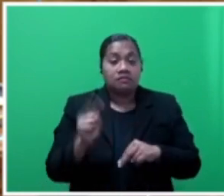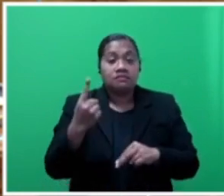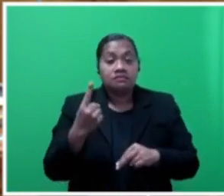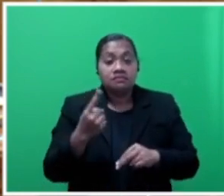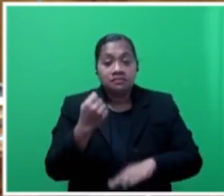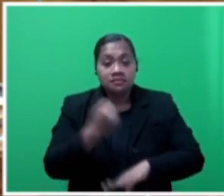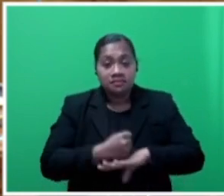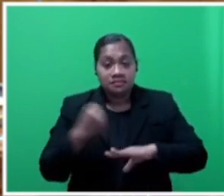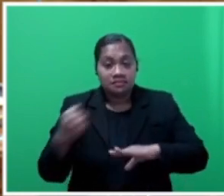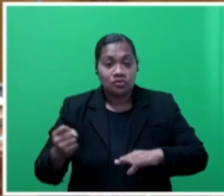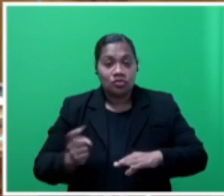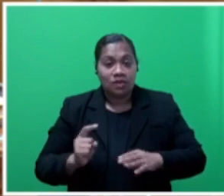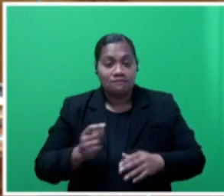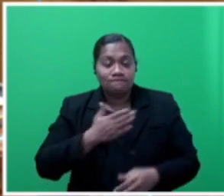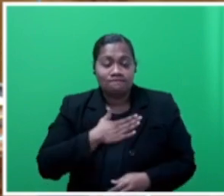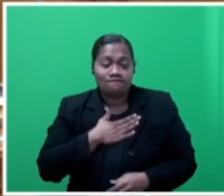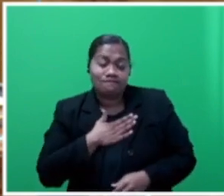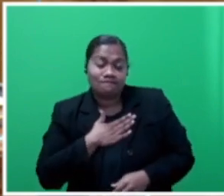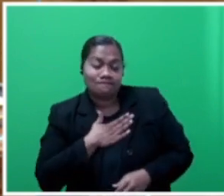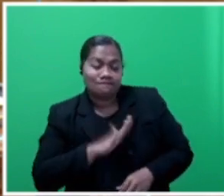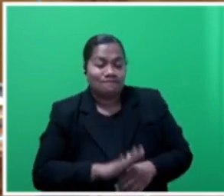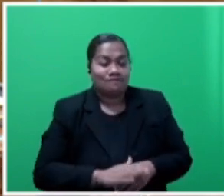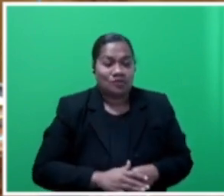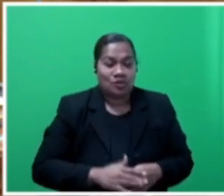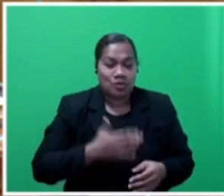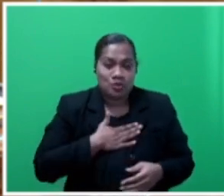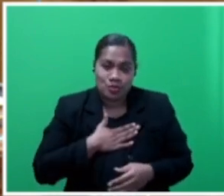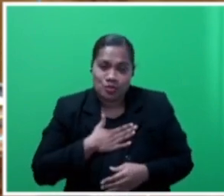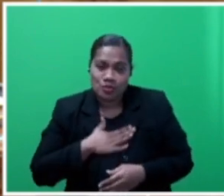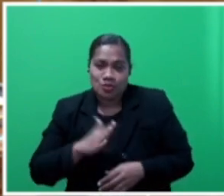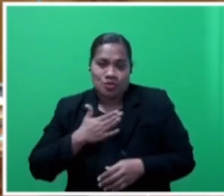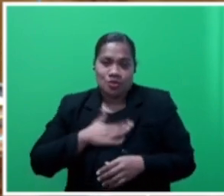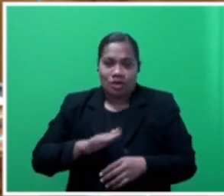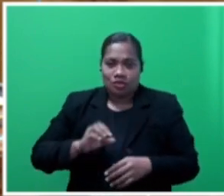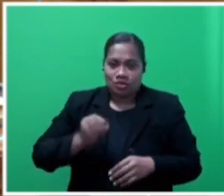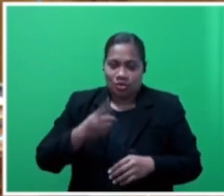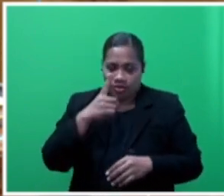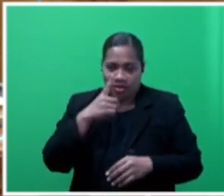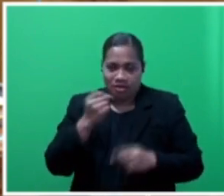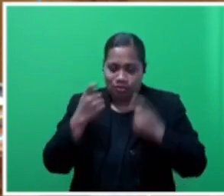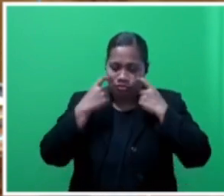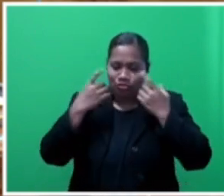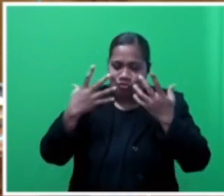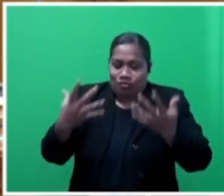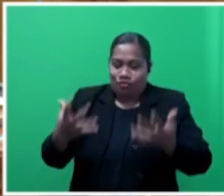desperate to make a huge impression on the people of Fiji, sir.